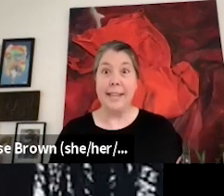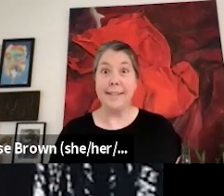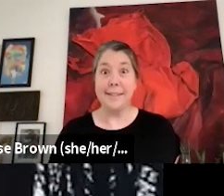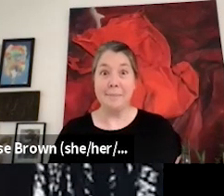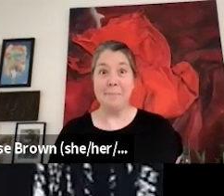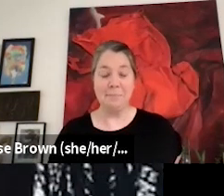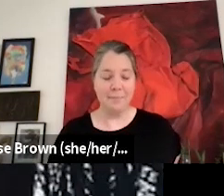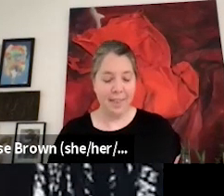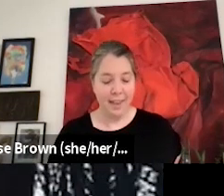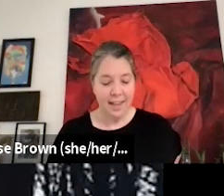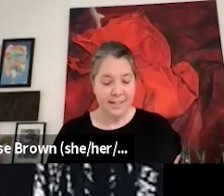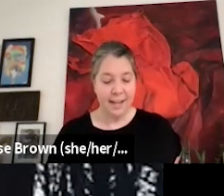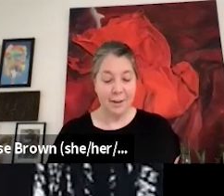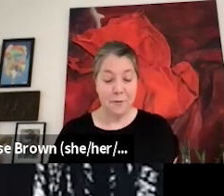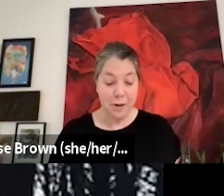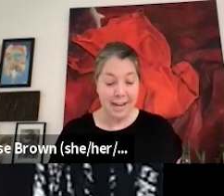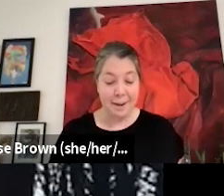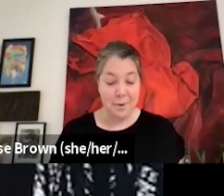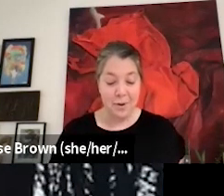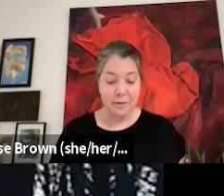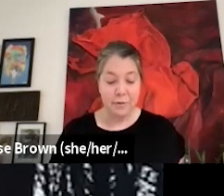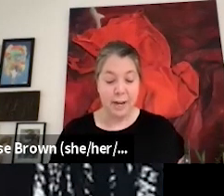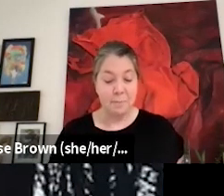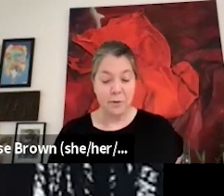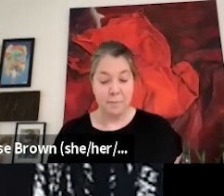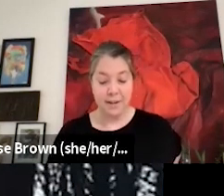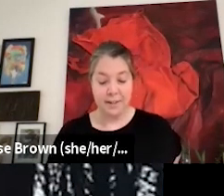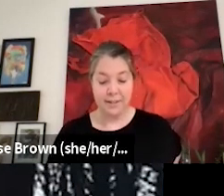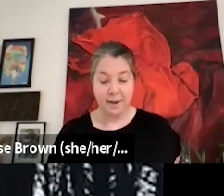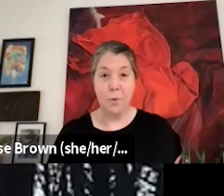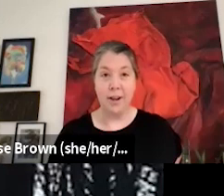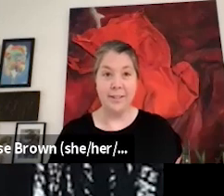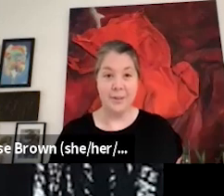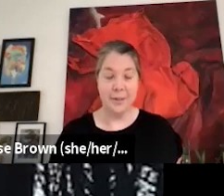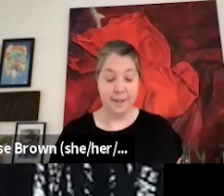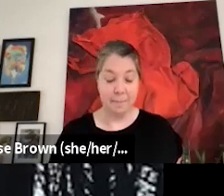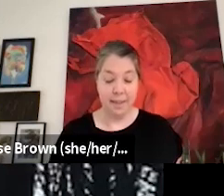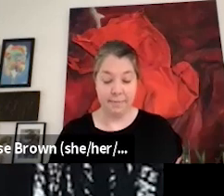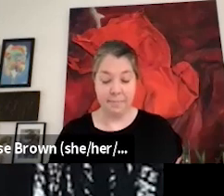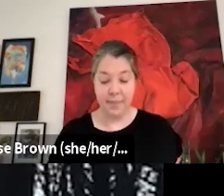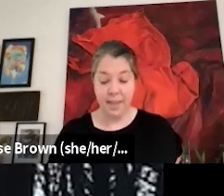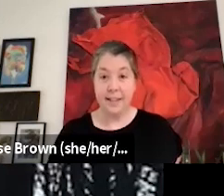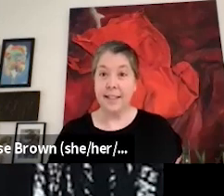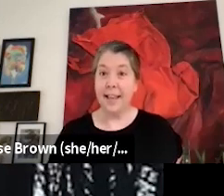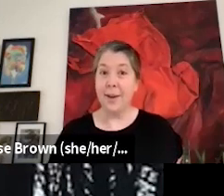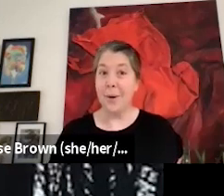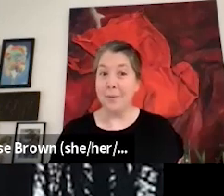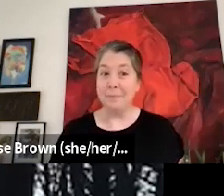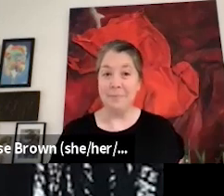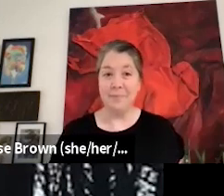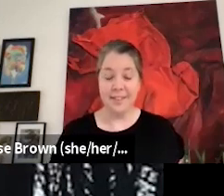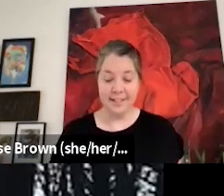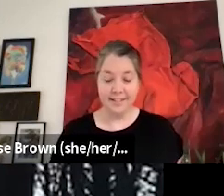To release, to give freedom or free movement to someone or something, to let